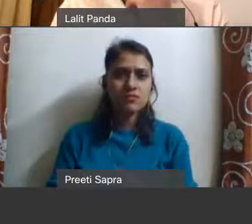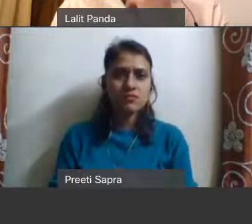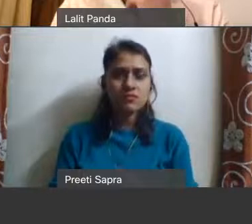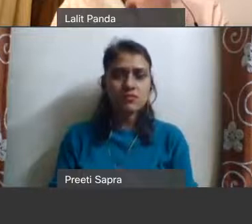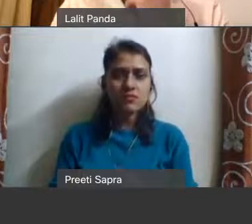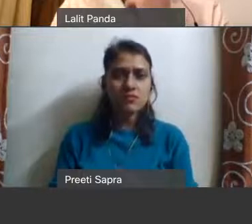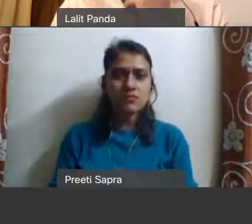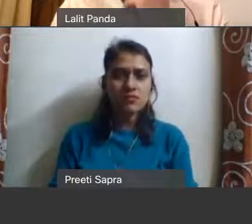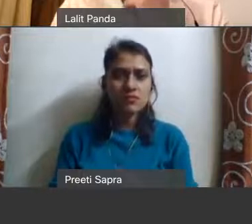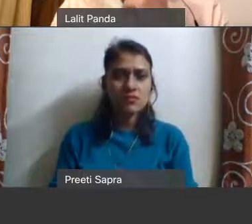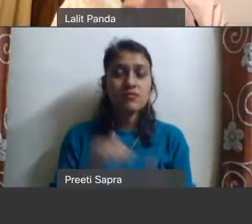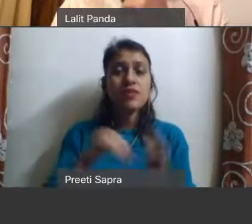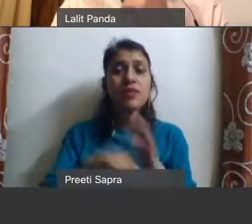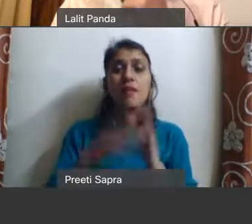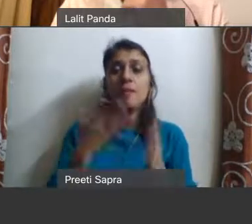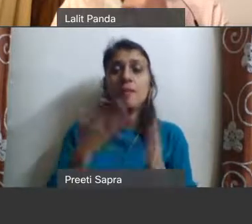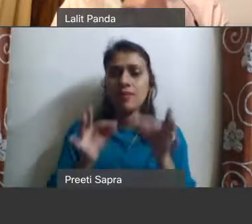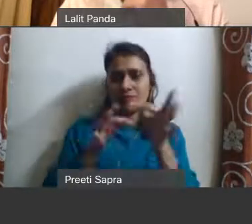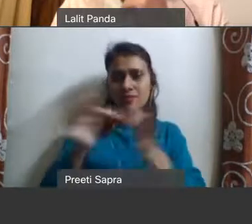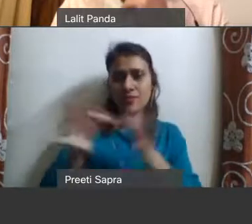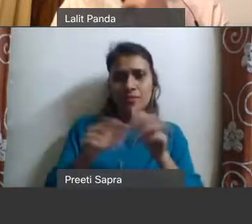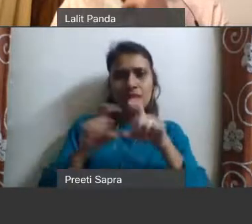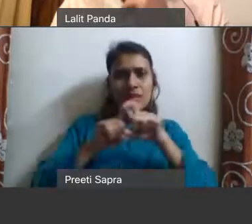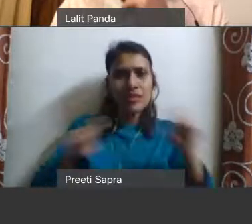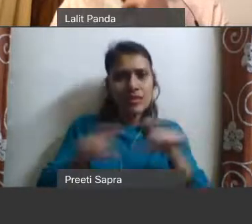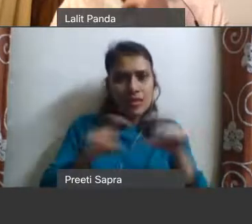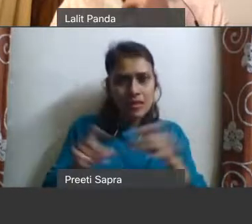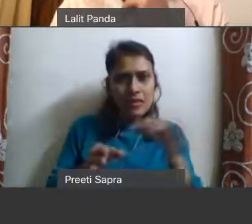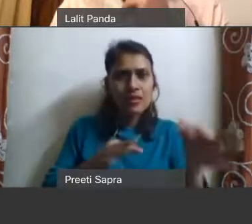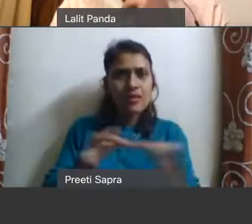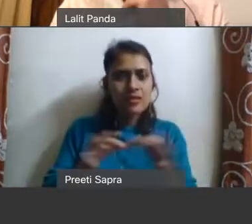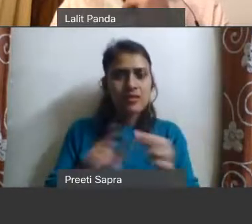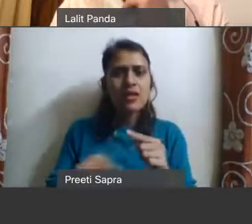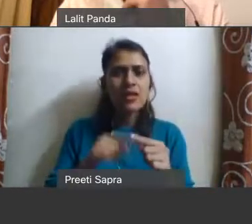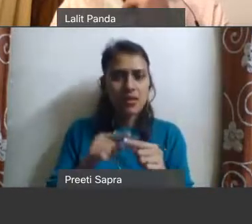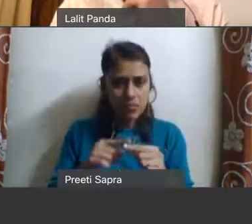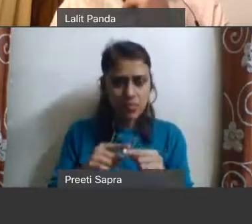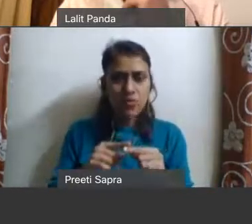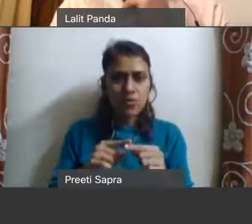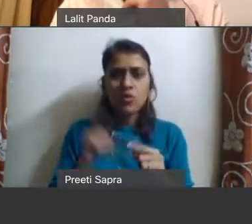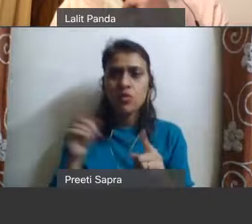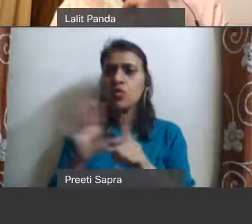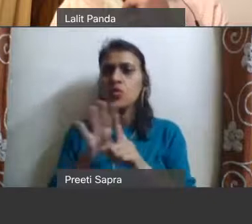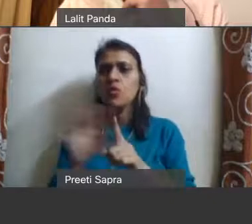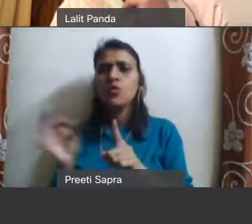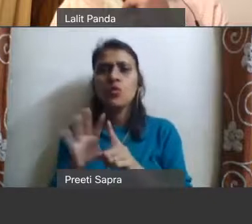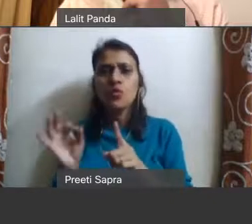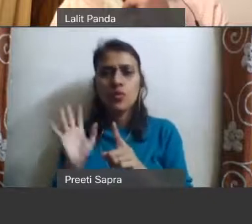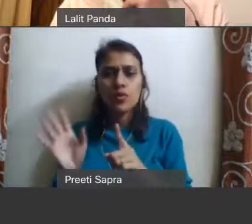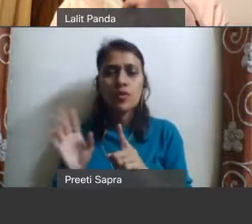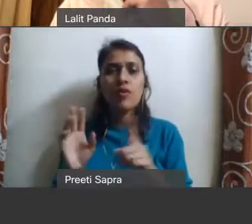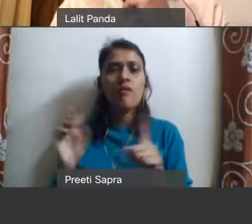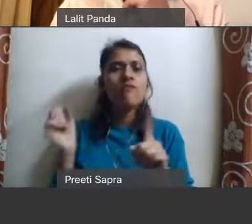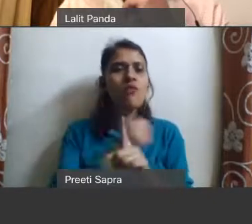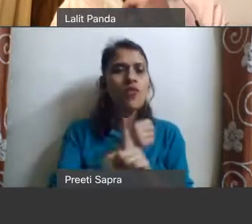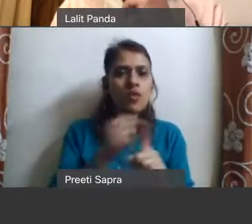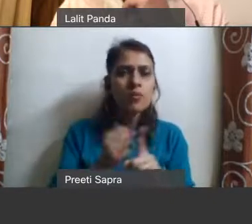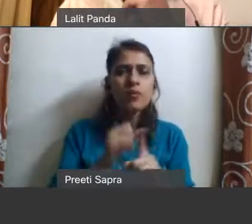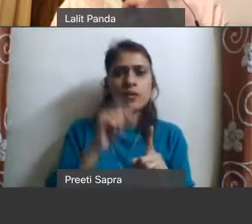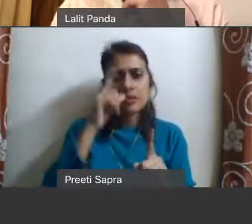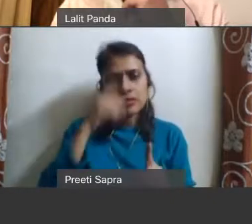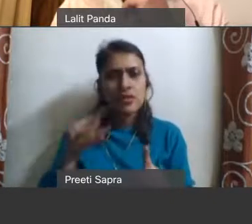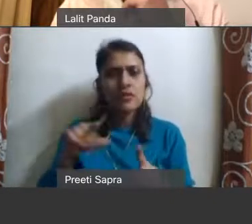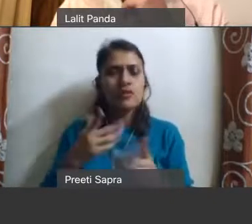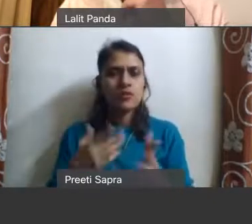on whether the classification is, or whether what the CAA proposed to do is violative of the traditional caste